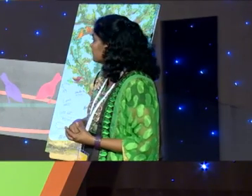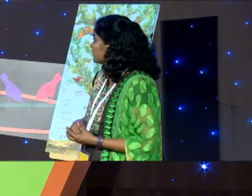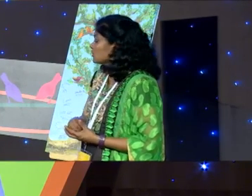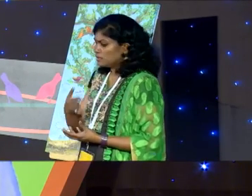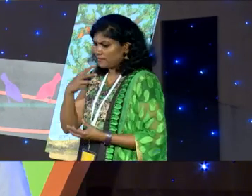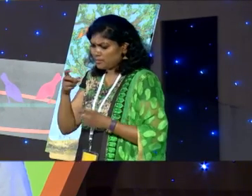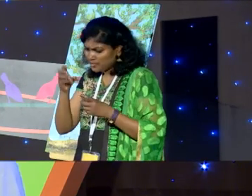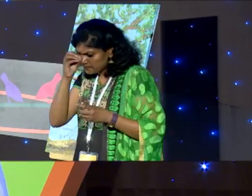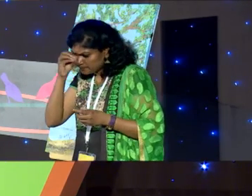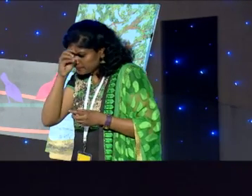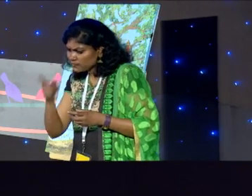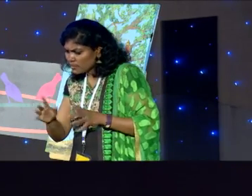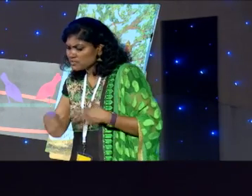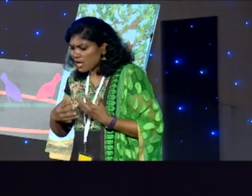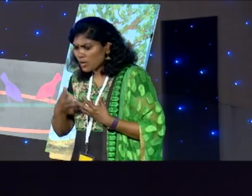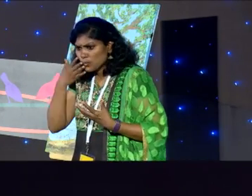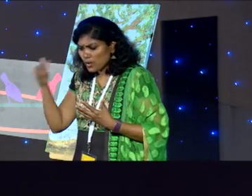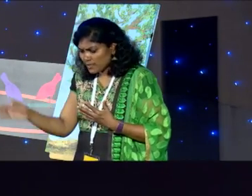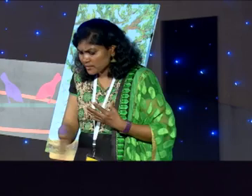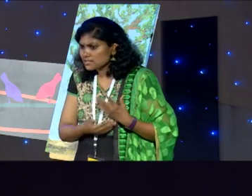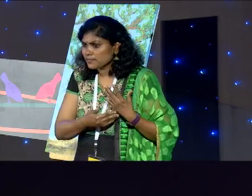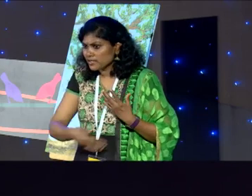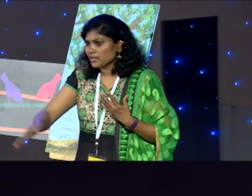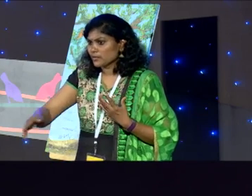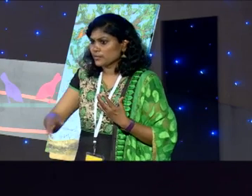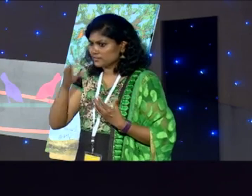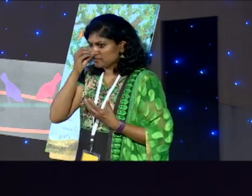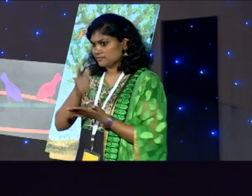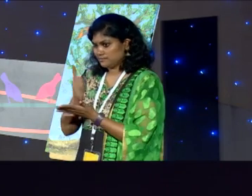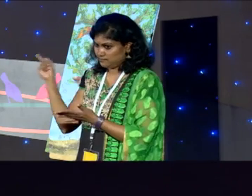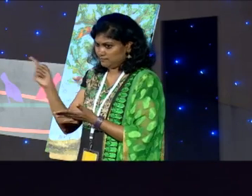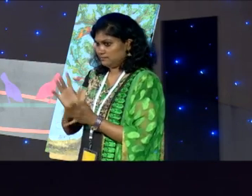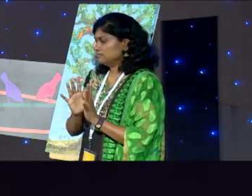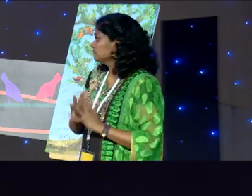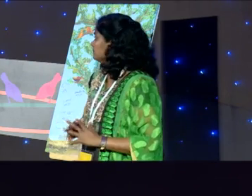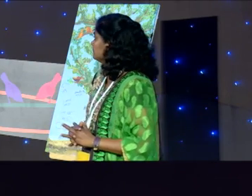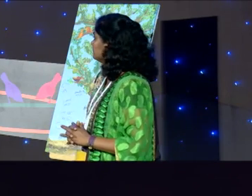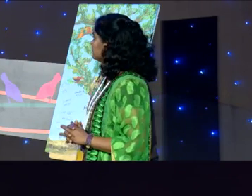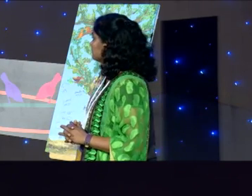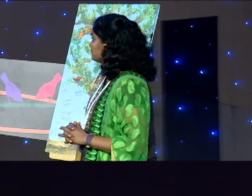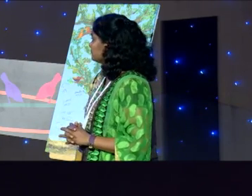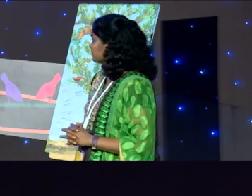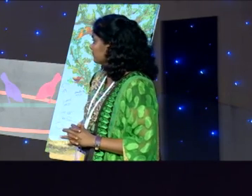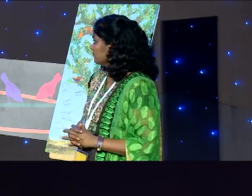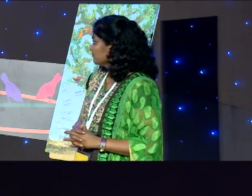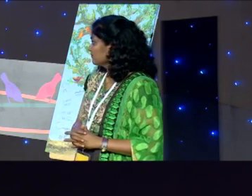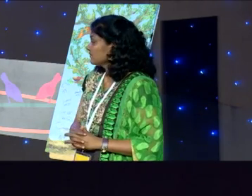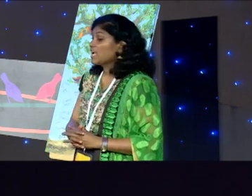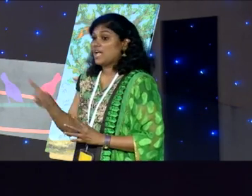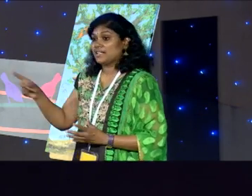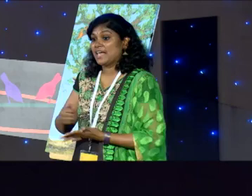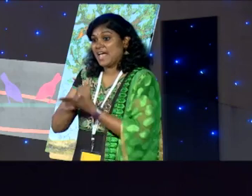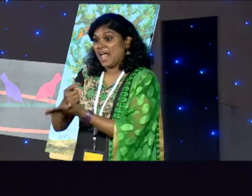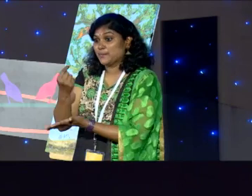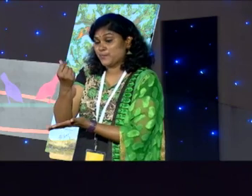we've been monitoring tigers and animals in Umred Kanhagarh for the Forest Department. So we raised some money